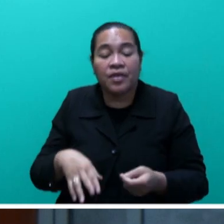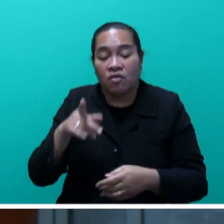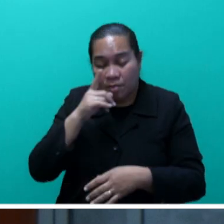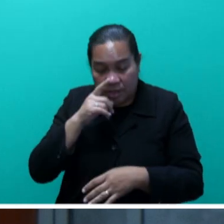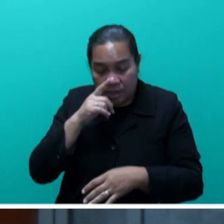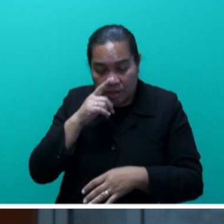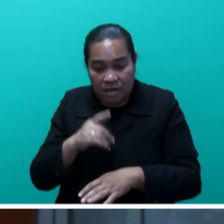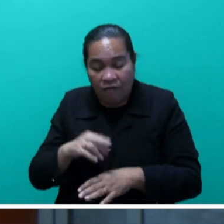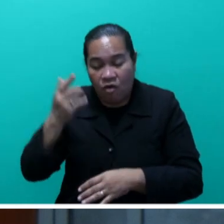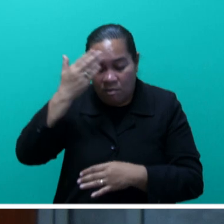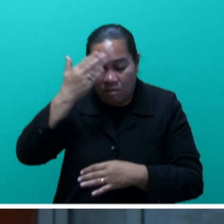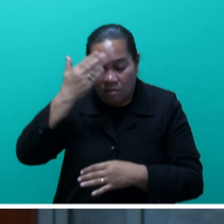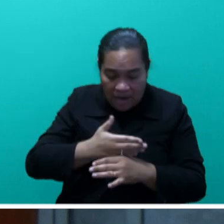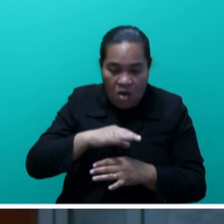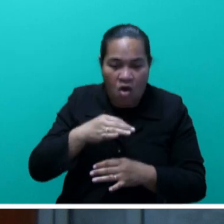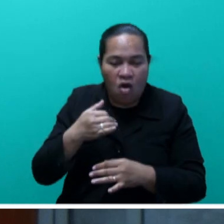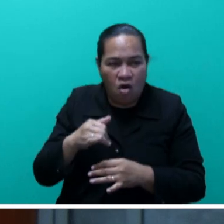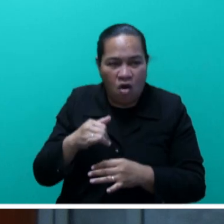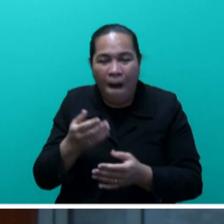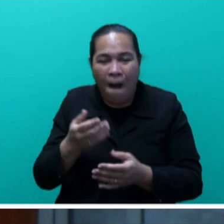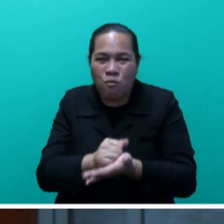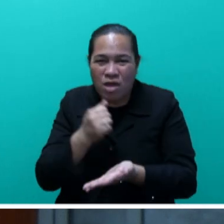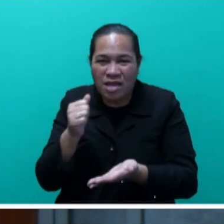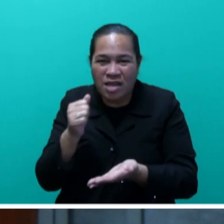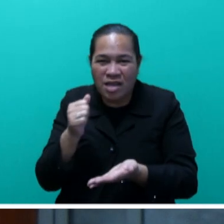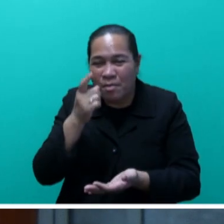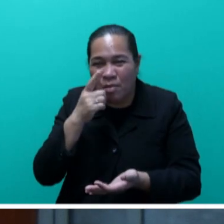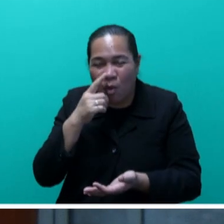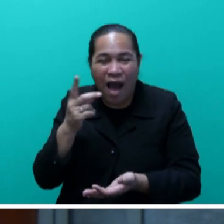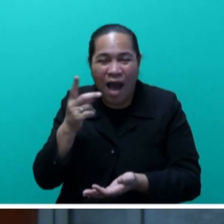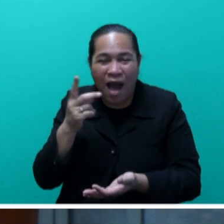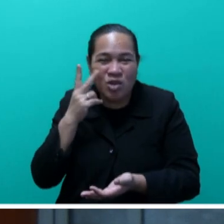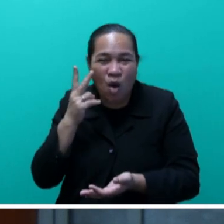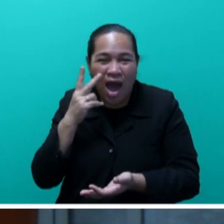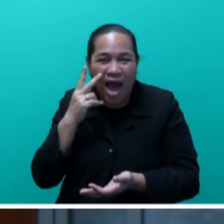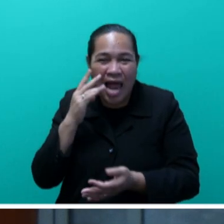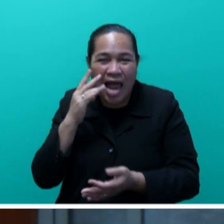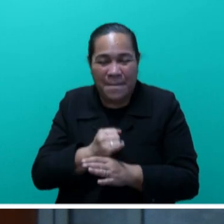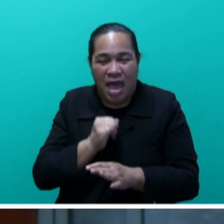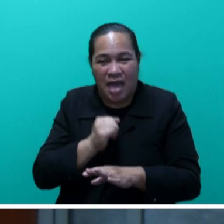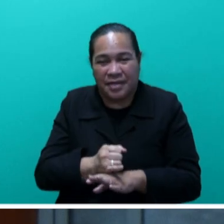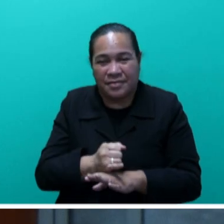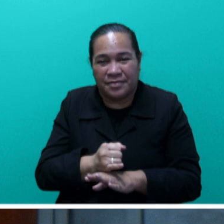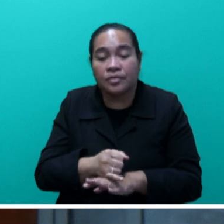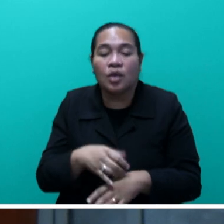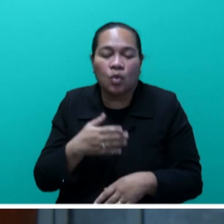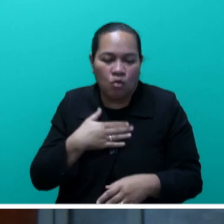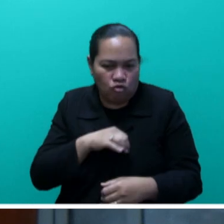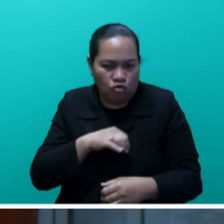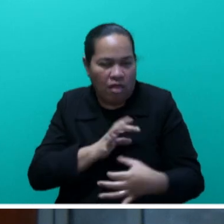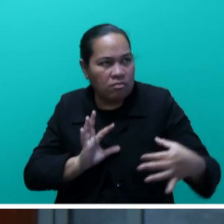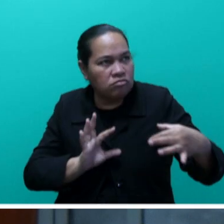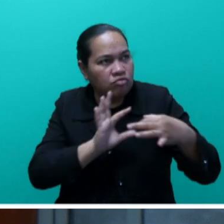who are blind or otherwise print material for those who are visually impaired. We want to strengthen our collaboration with the Government of